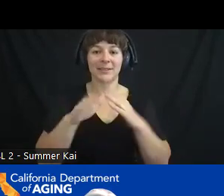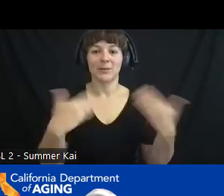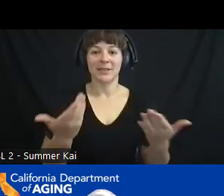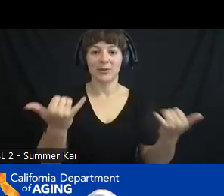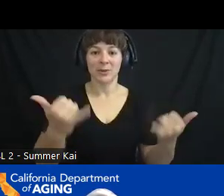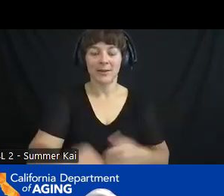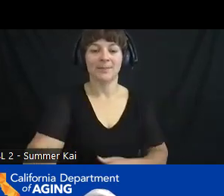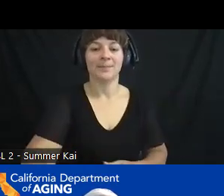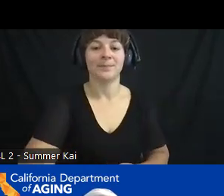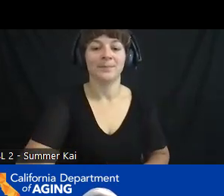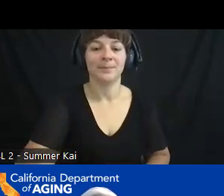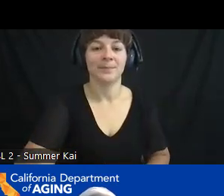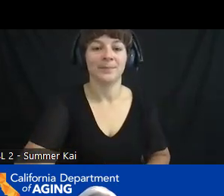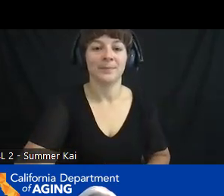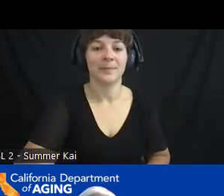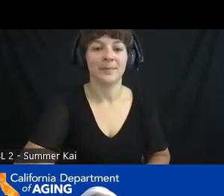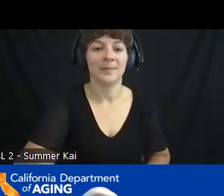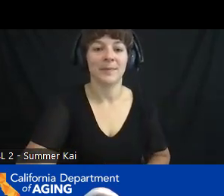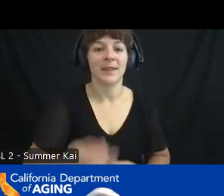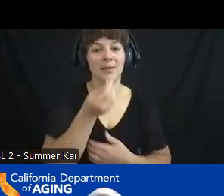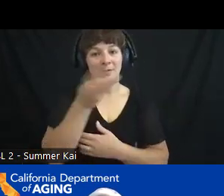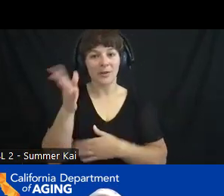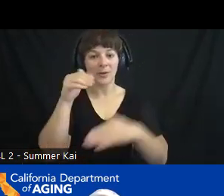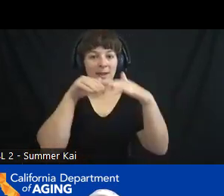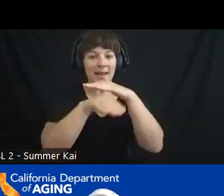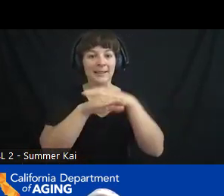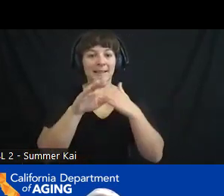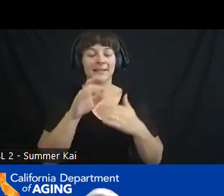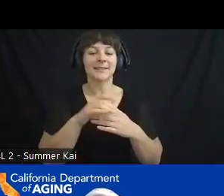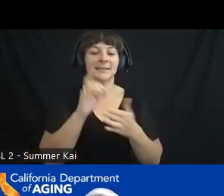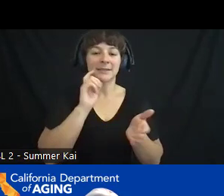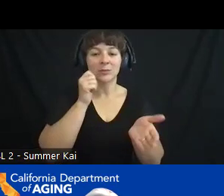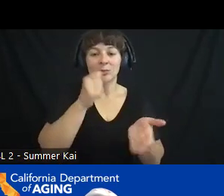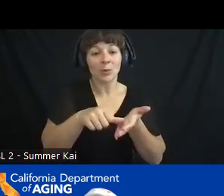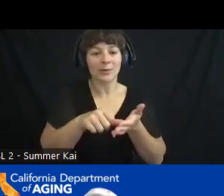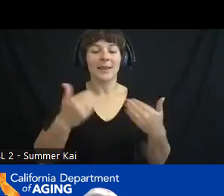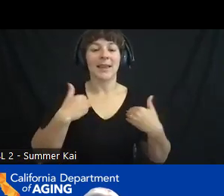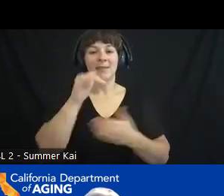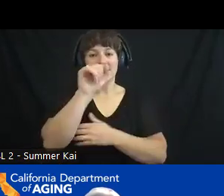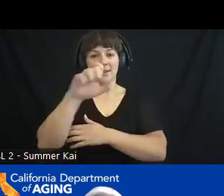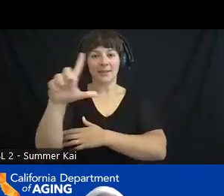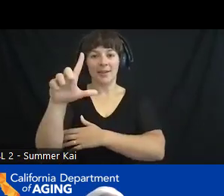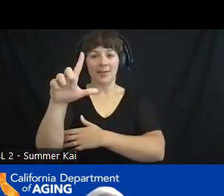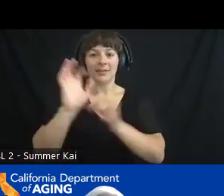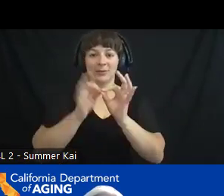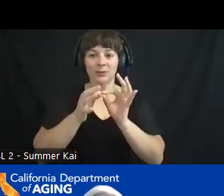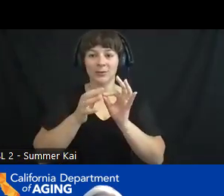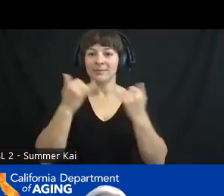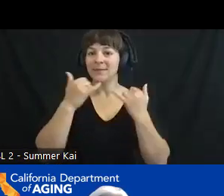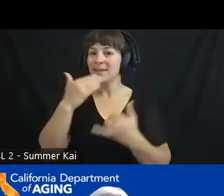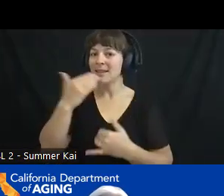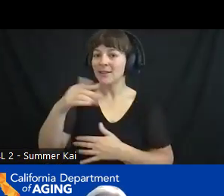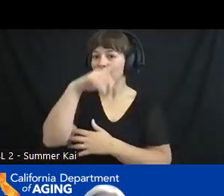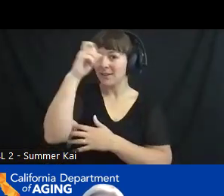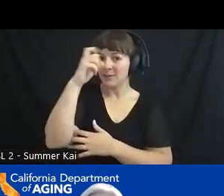A few meeting accessibility notes. We do have American Sign Language. Thank you, Summer